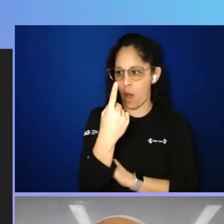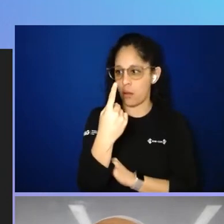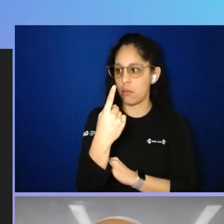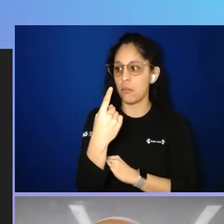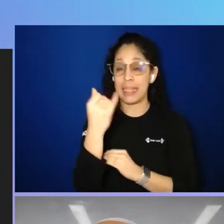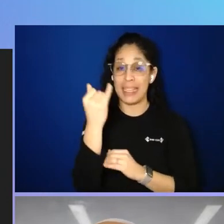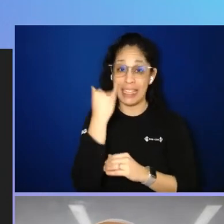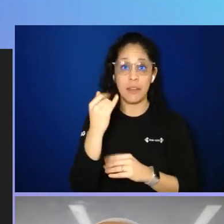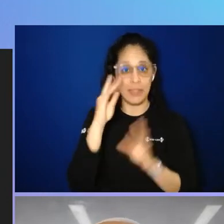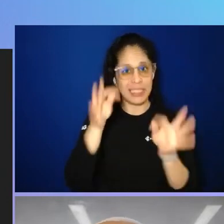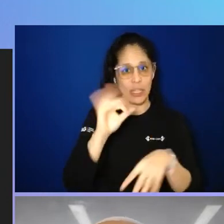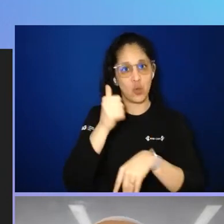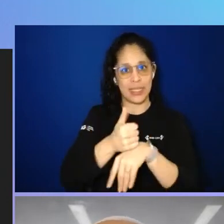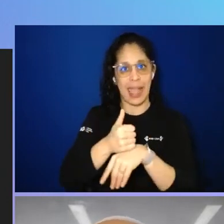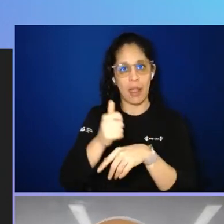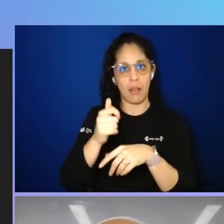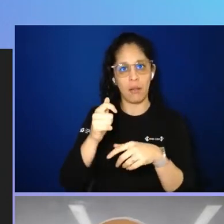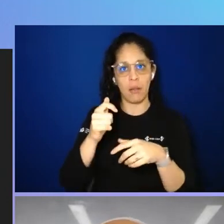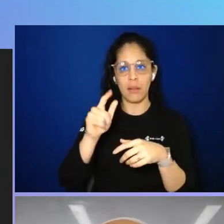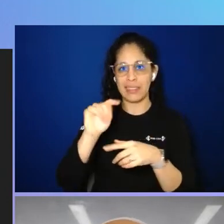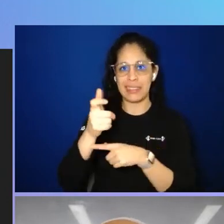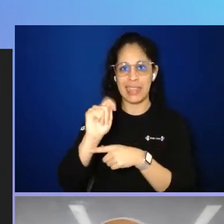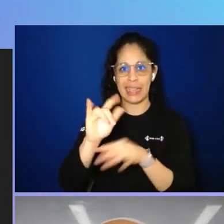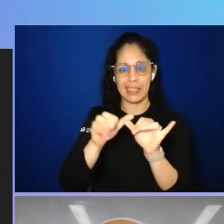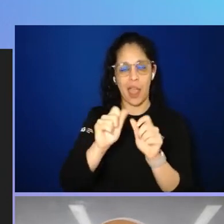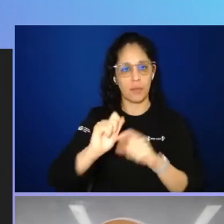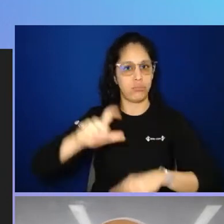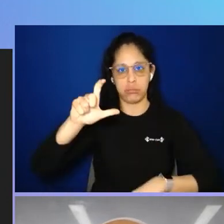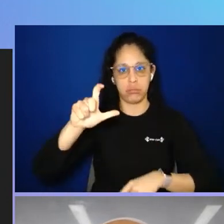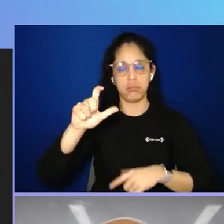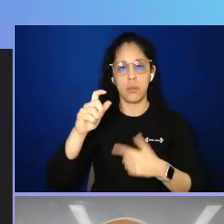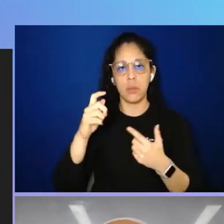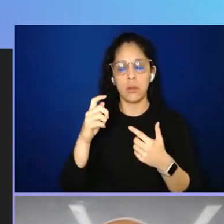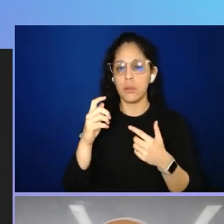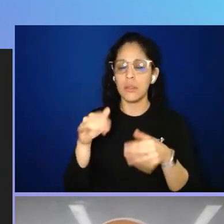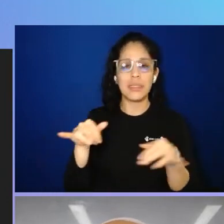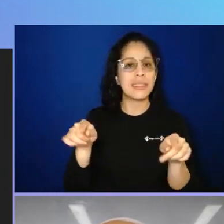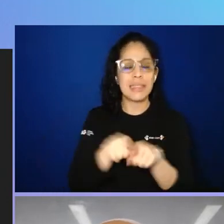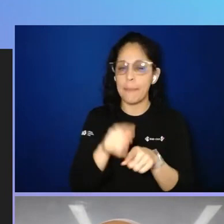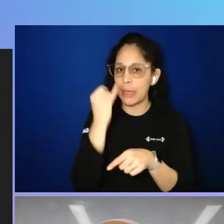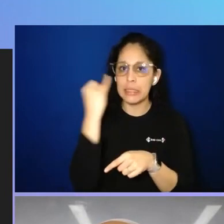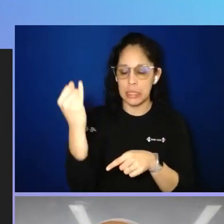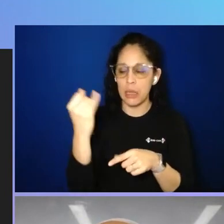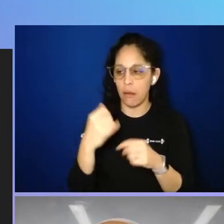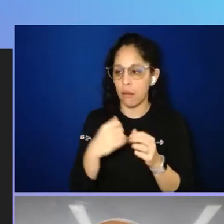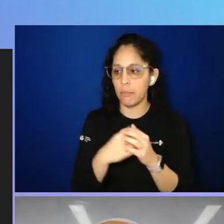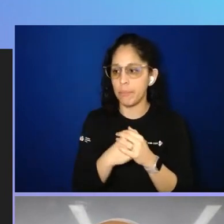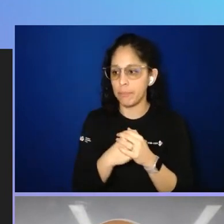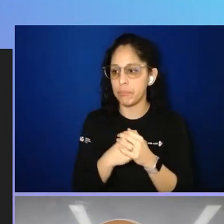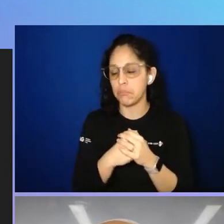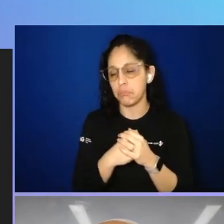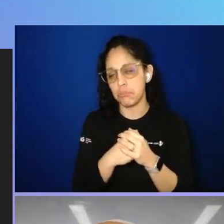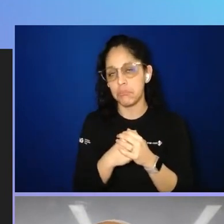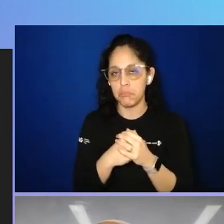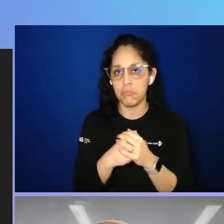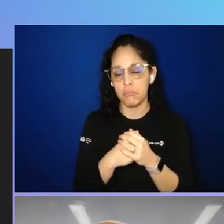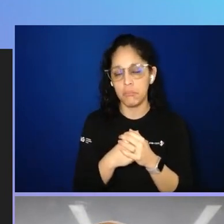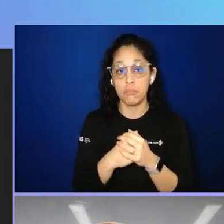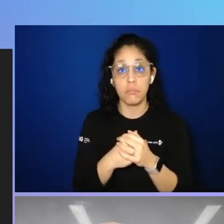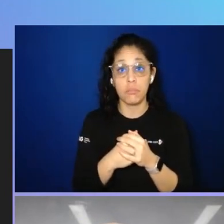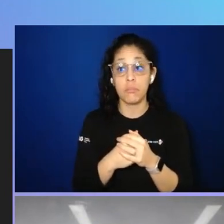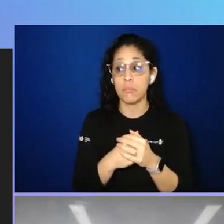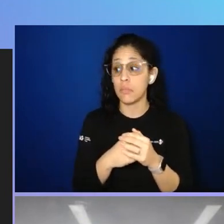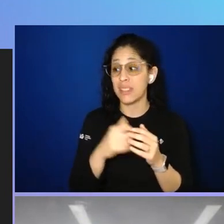size. With the same idea, so the text can go from side to side of the